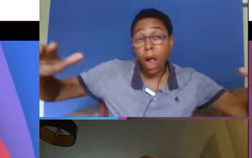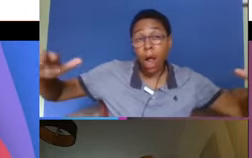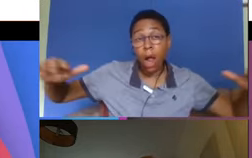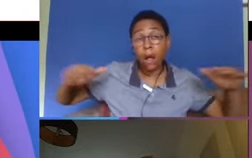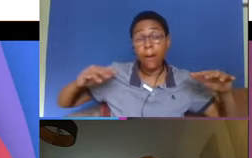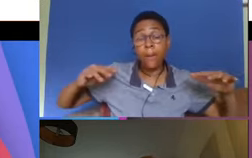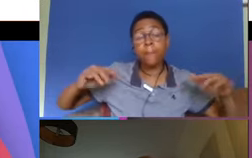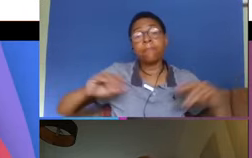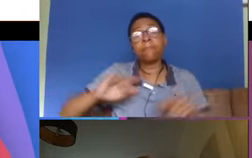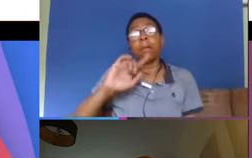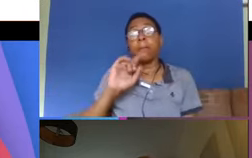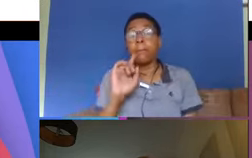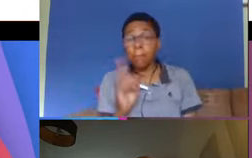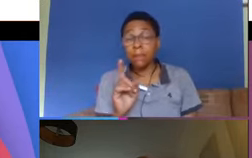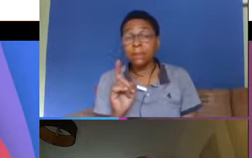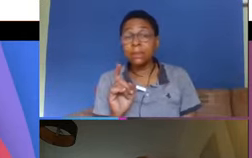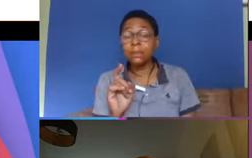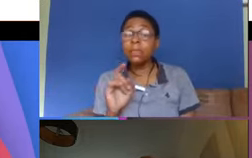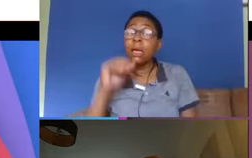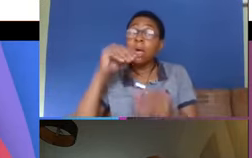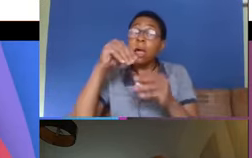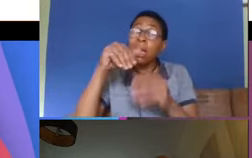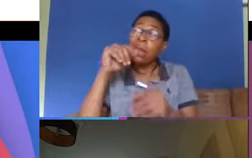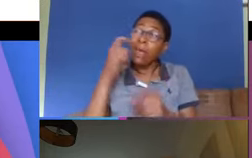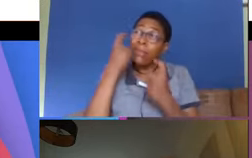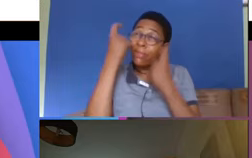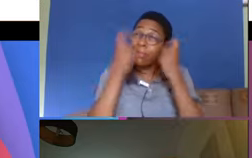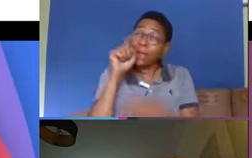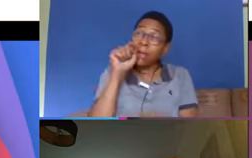But within that sort of environment as well, we've got to remember that